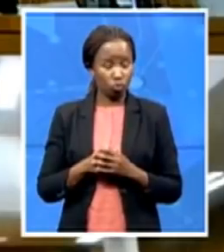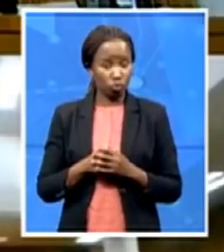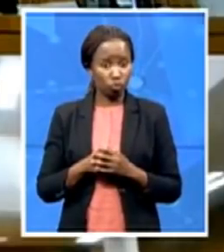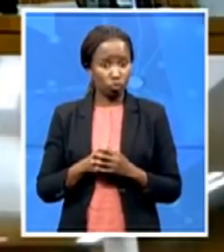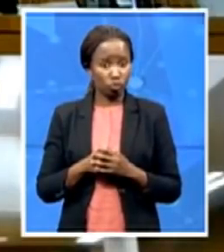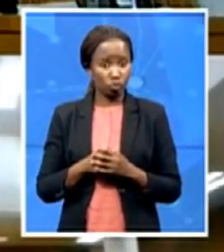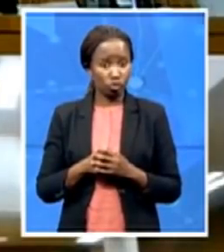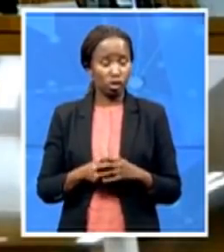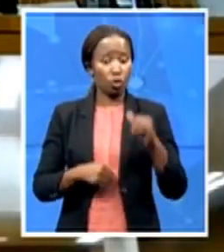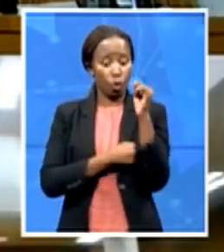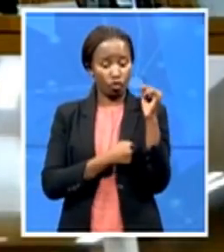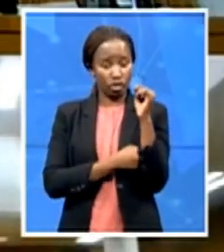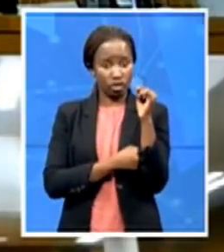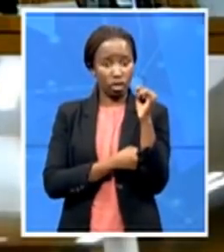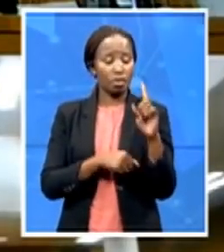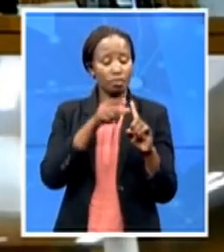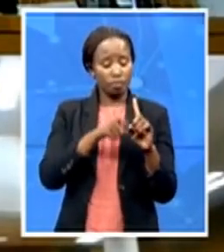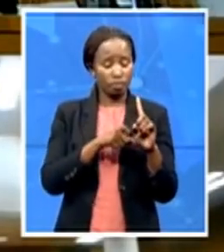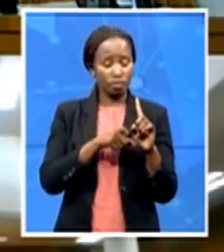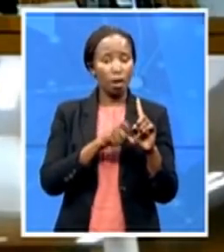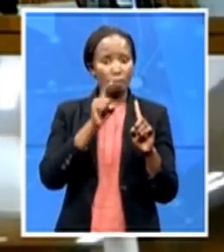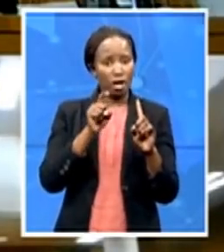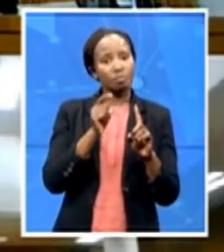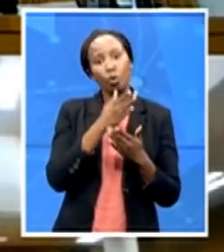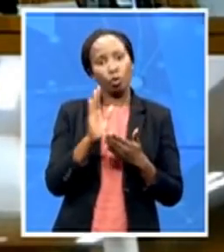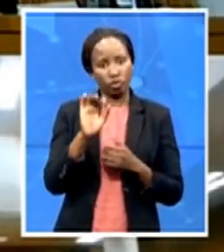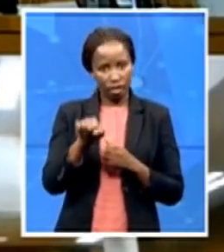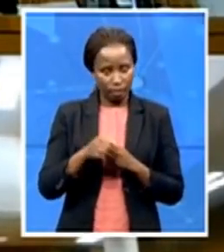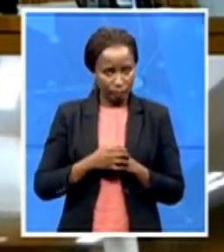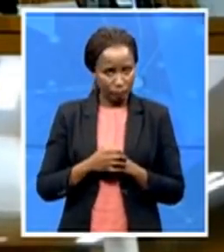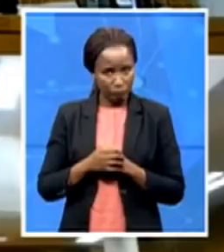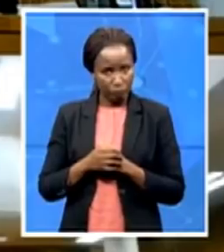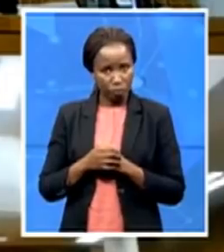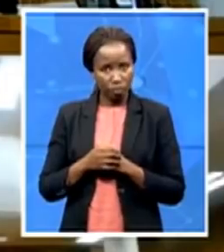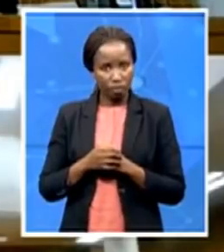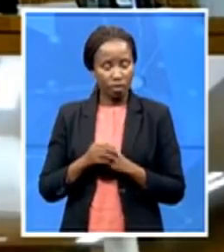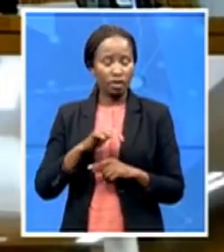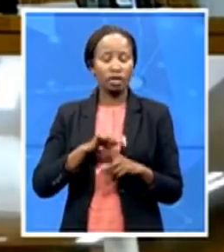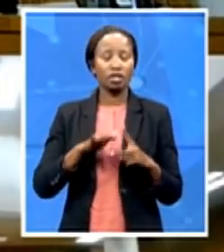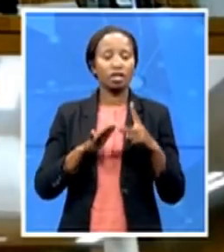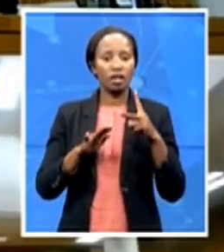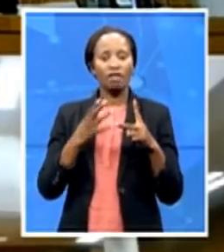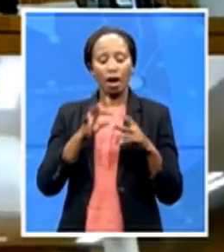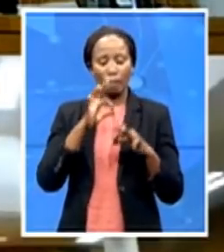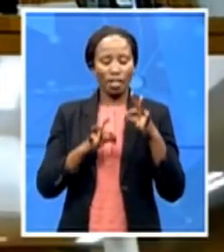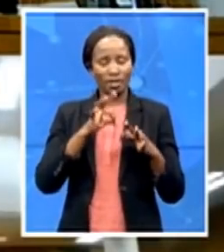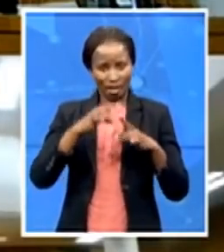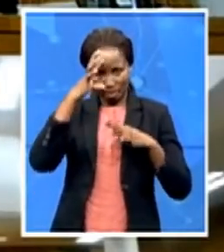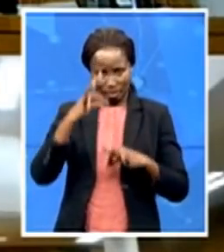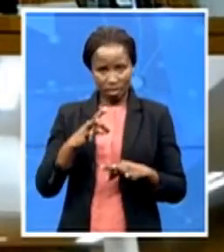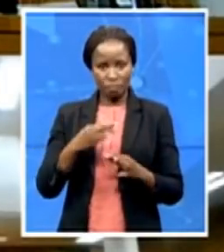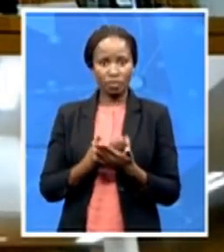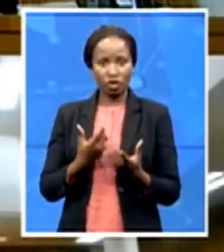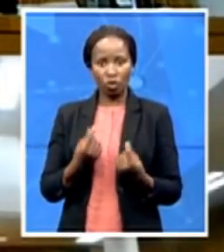and secondly, when taking the ultimate, what I call the political decision in the Assembly itself, even if a finding is